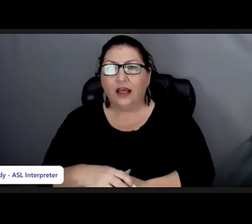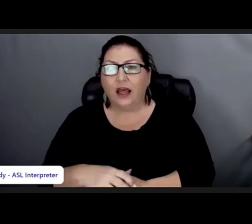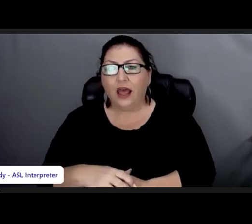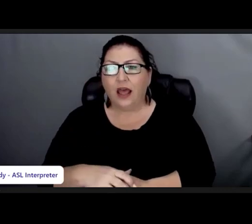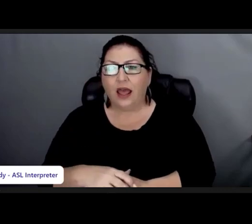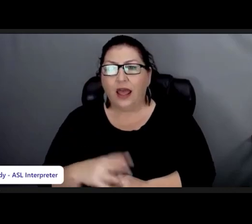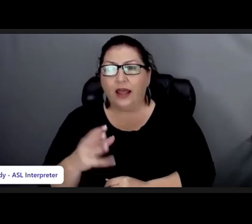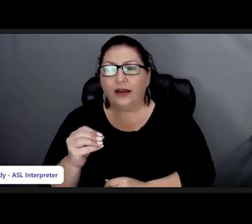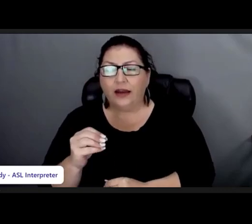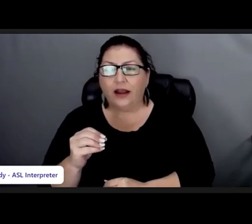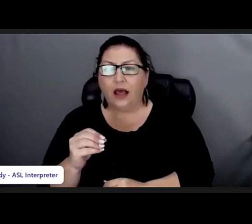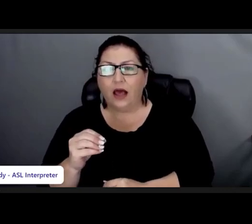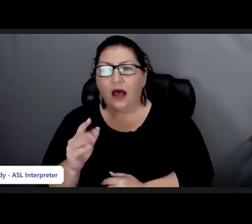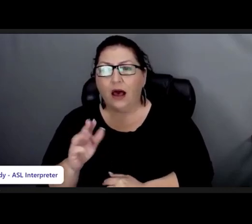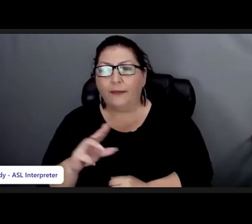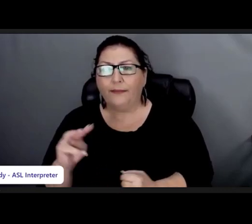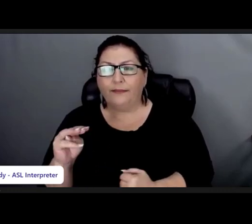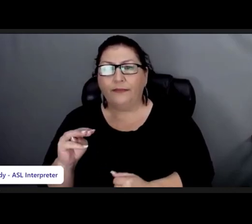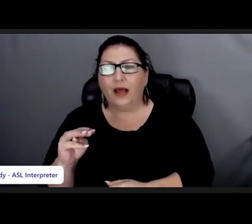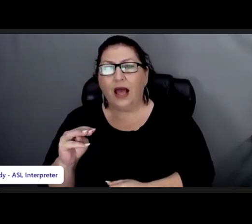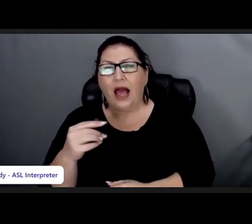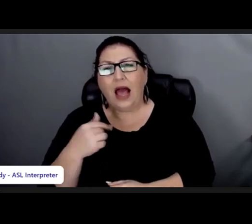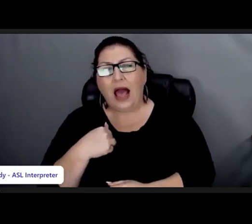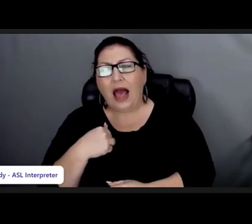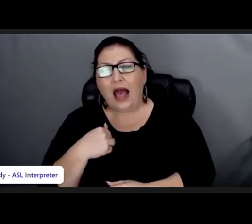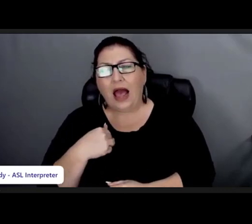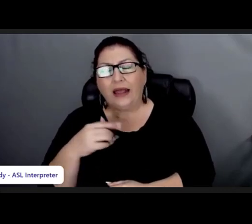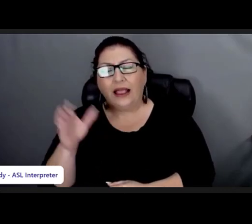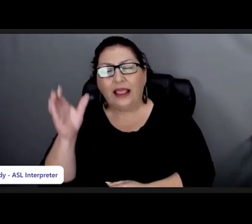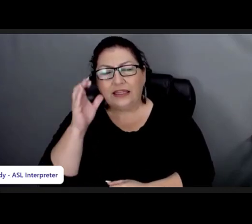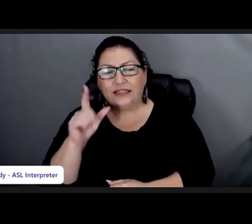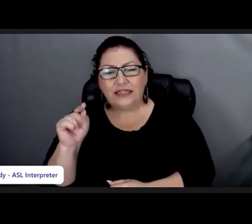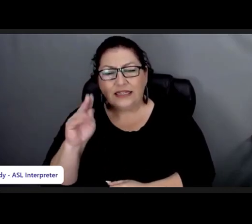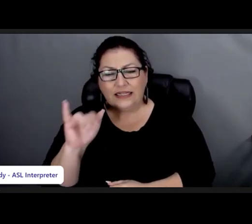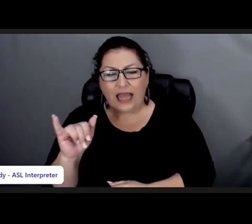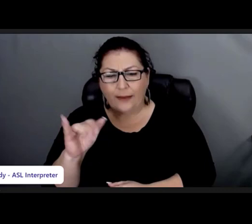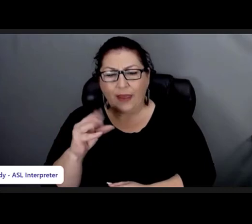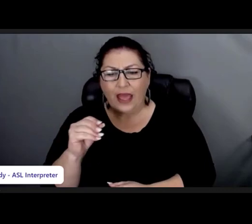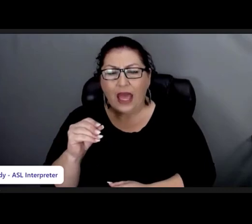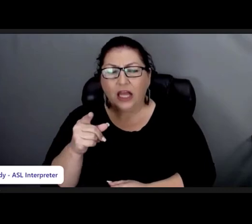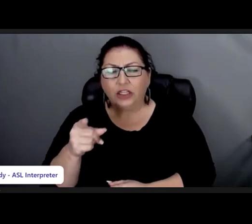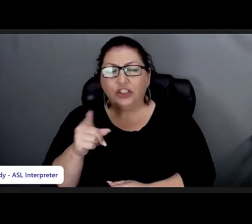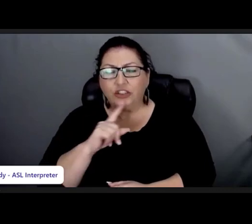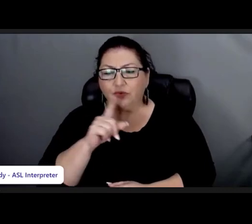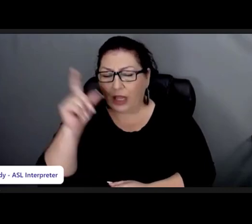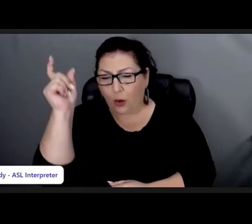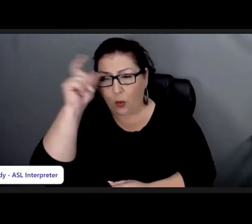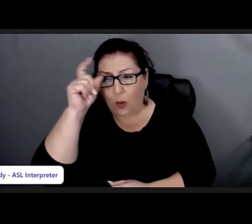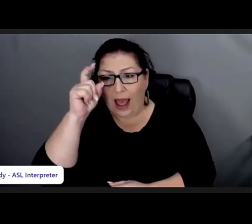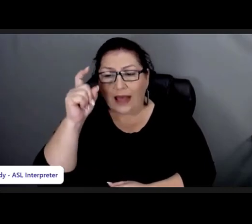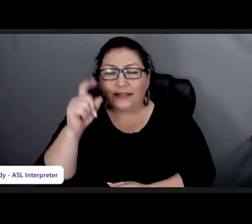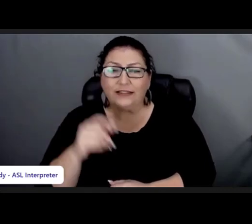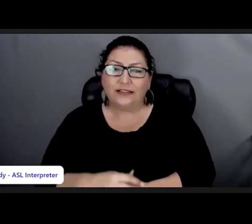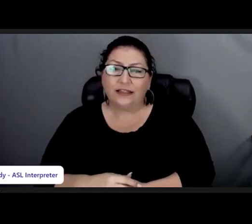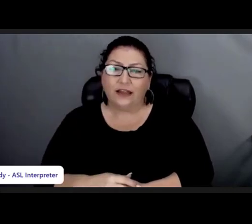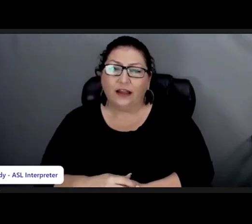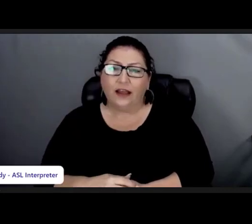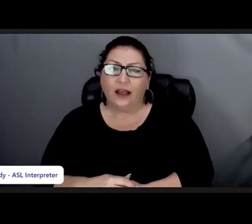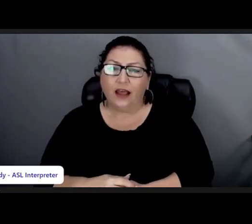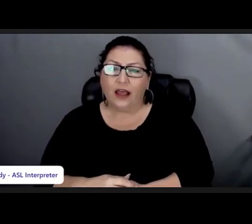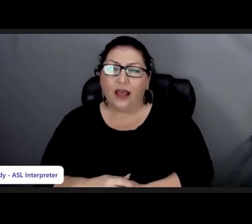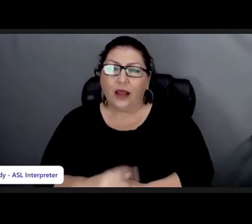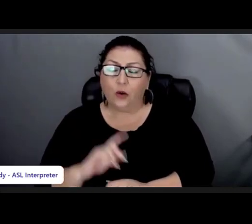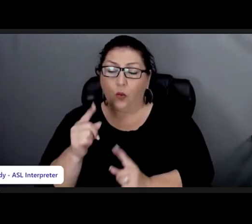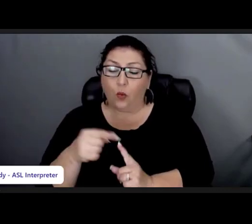Williams Treaty. You know, I listened to Tammy, and I mean, she's so wise, and I take in what she had. So when I look